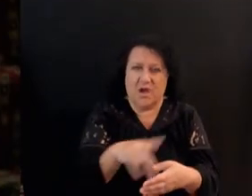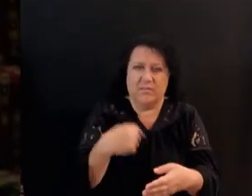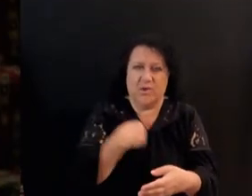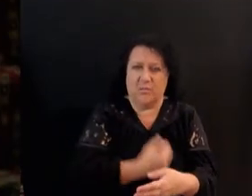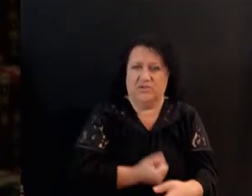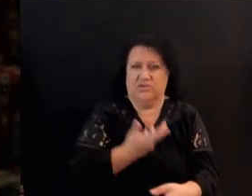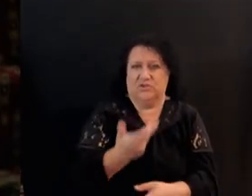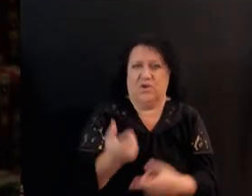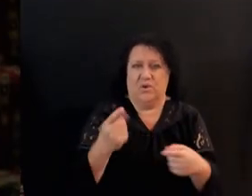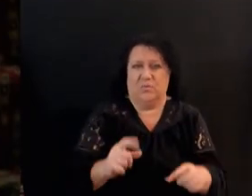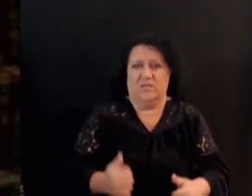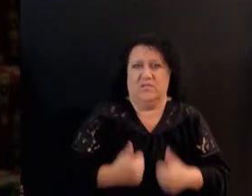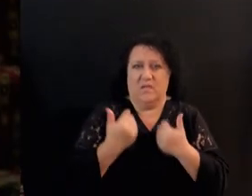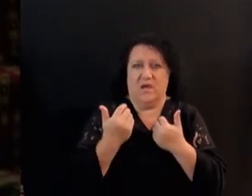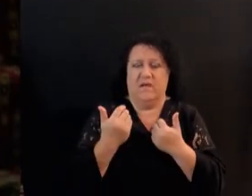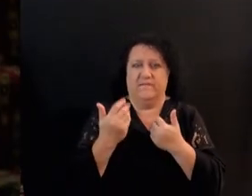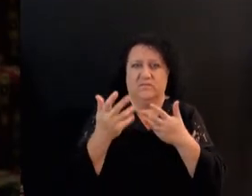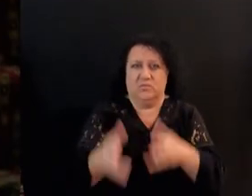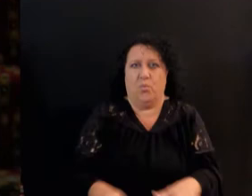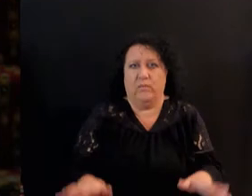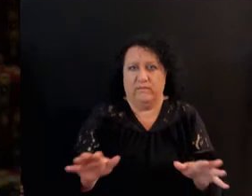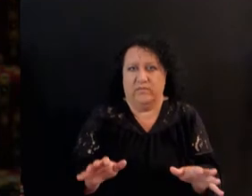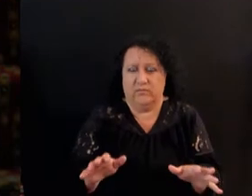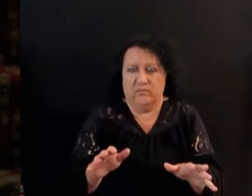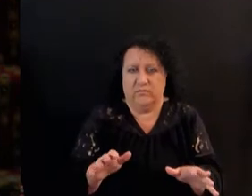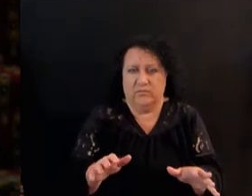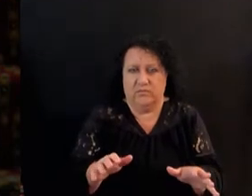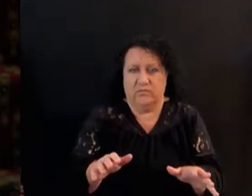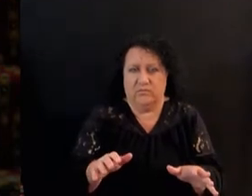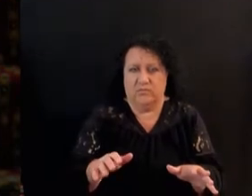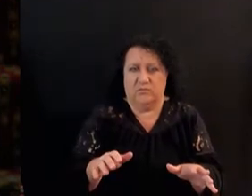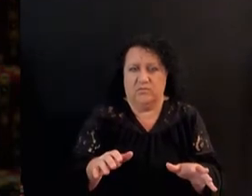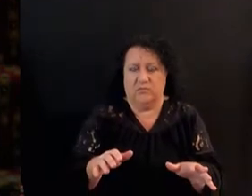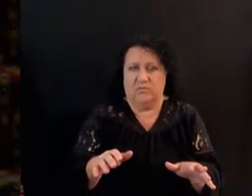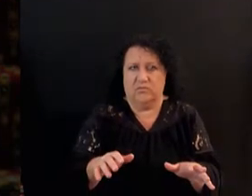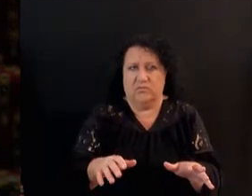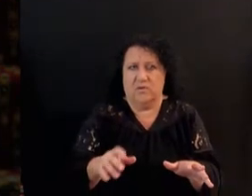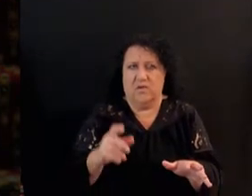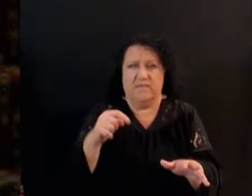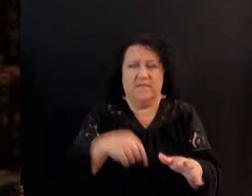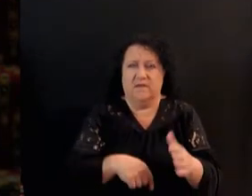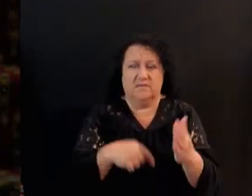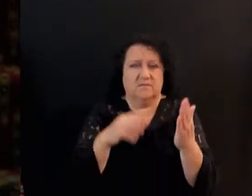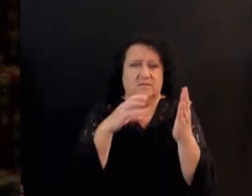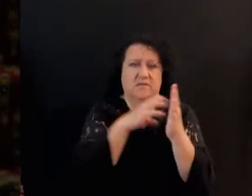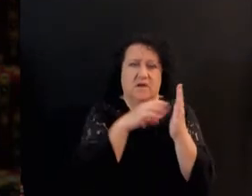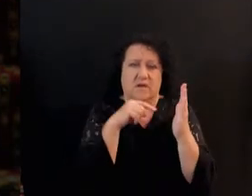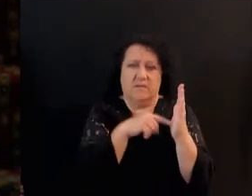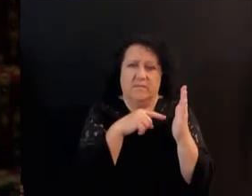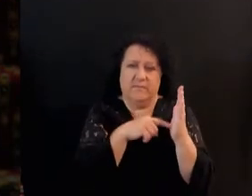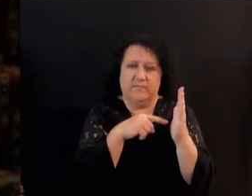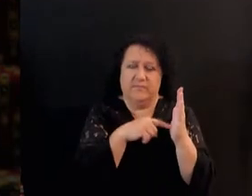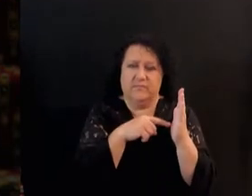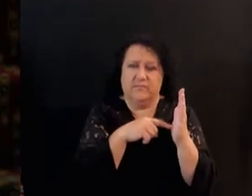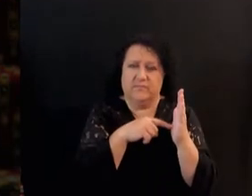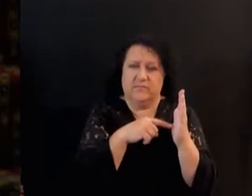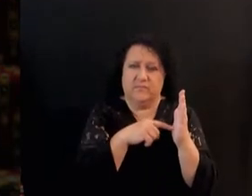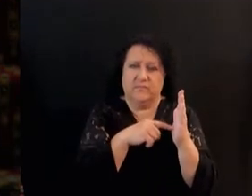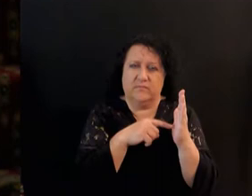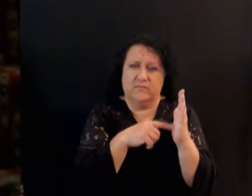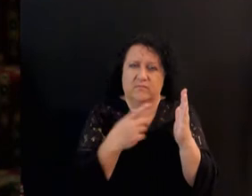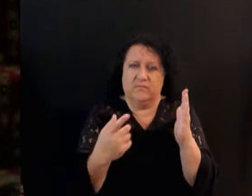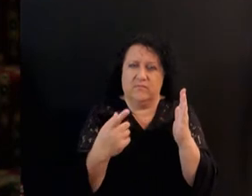is to come. So much more than that. This is a passage in Scripture that's meant to talk